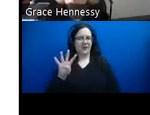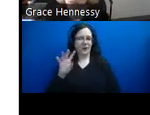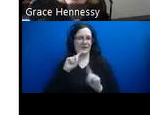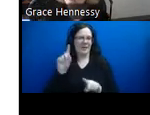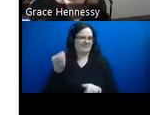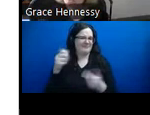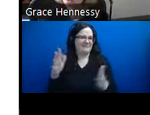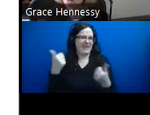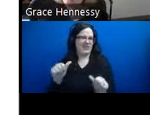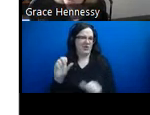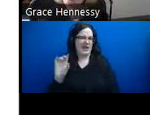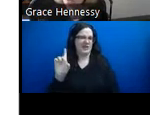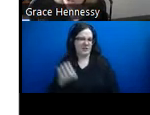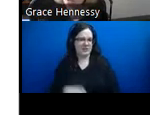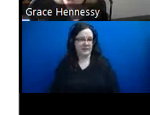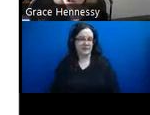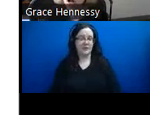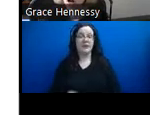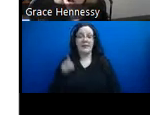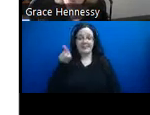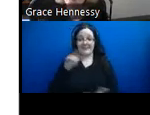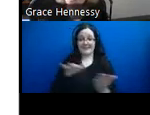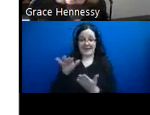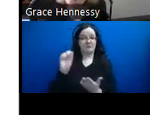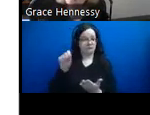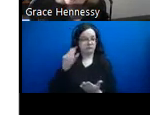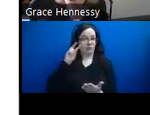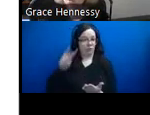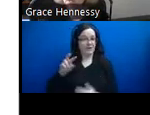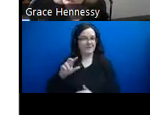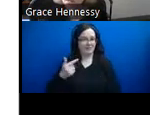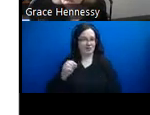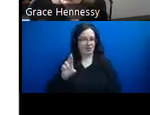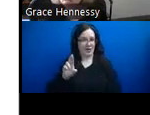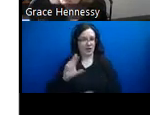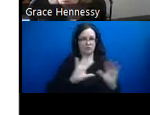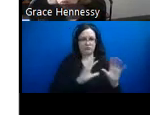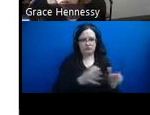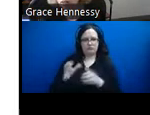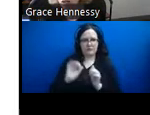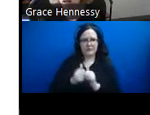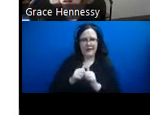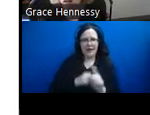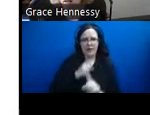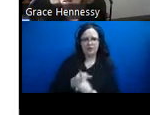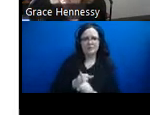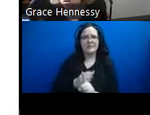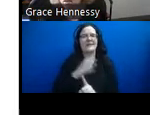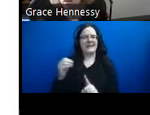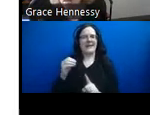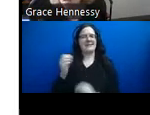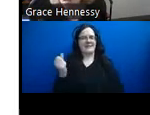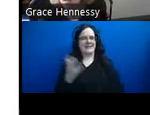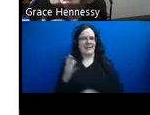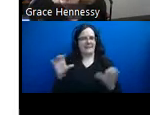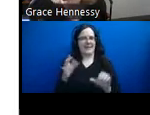did specifically look at the role of gender, and they also looked at the role of gambling activity preference. And among